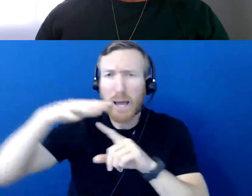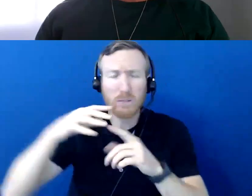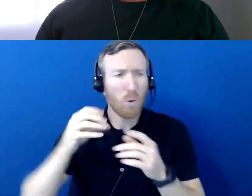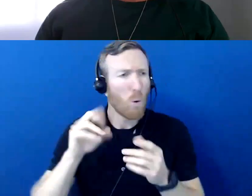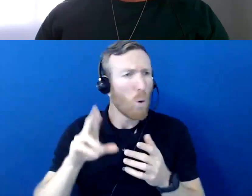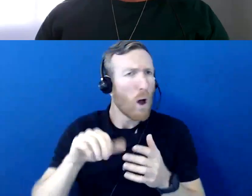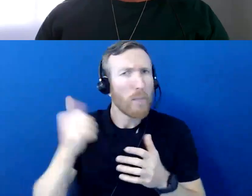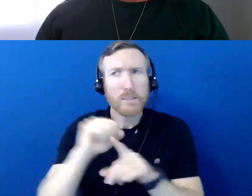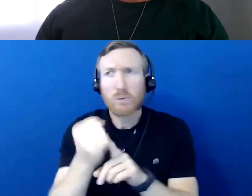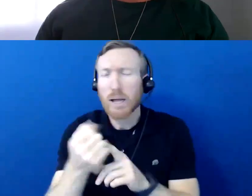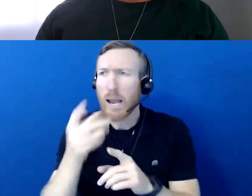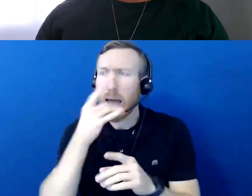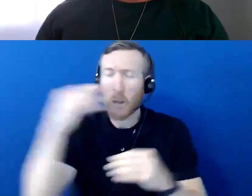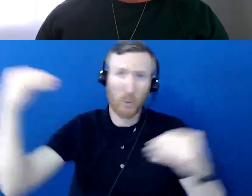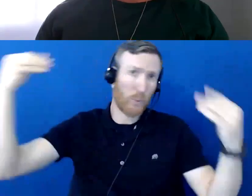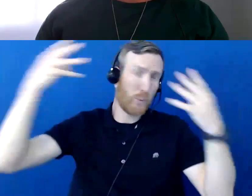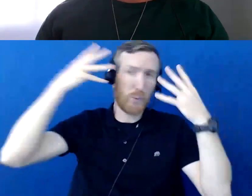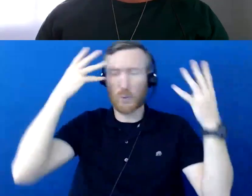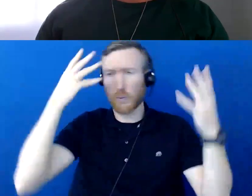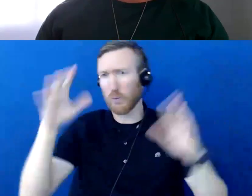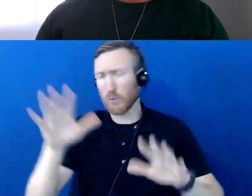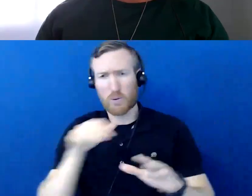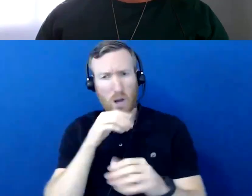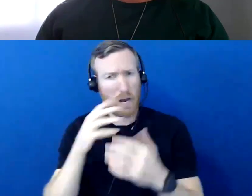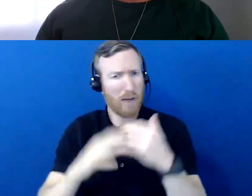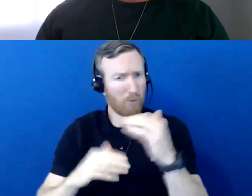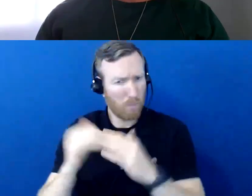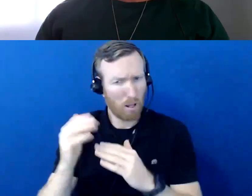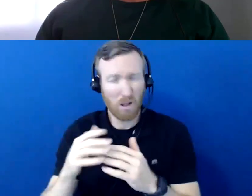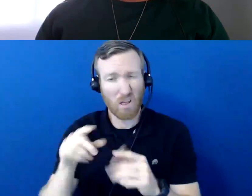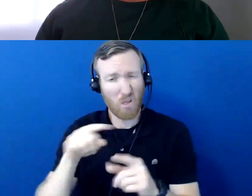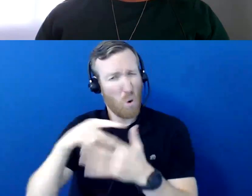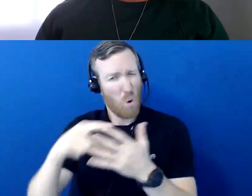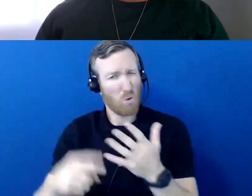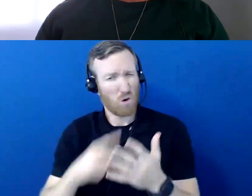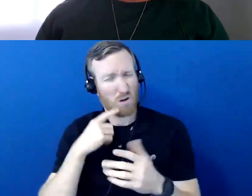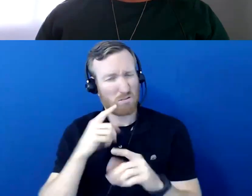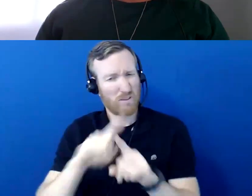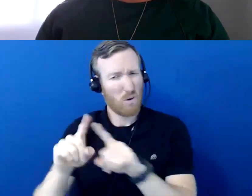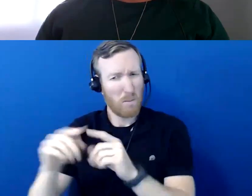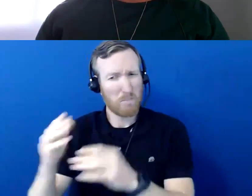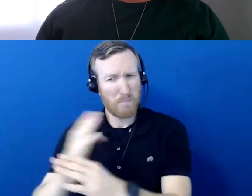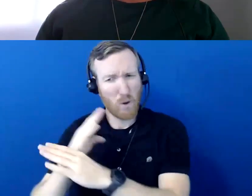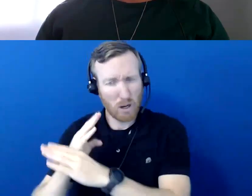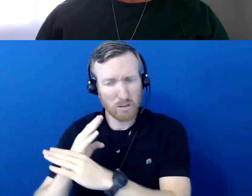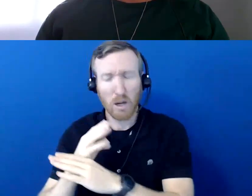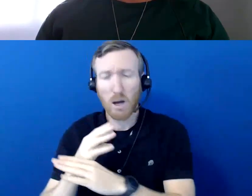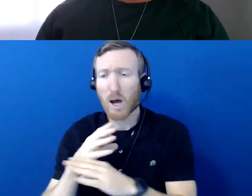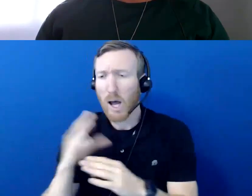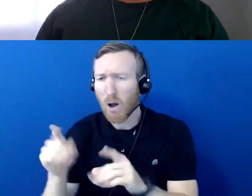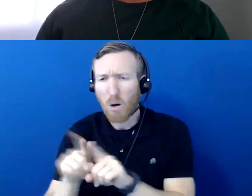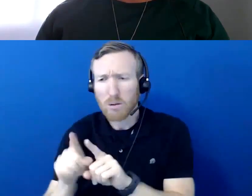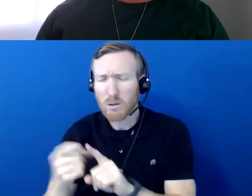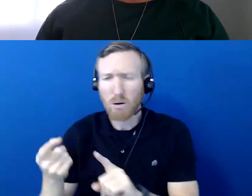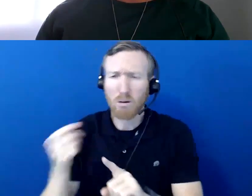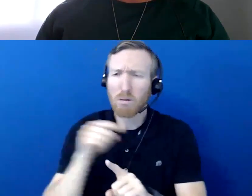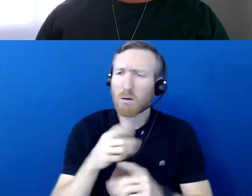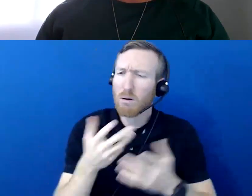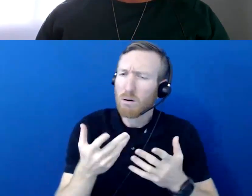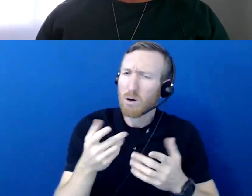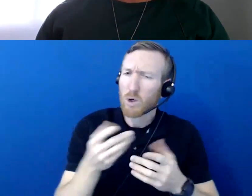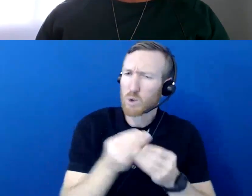much light stimulation, etc. Those are the barriers. And then we are talking about solutions, and solutions are